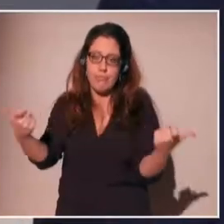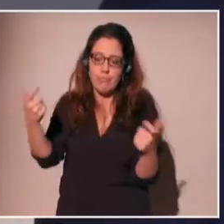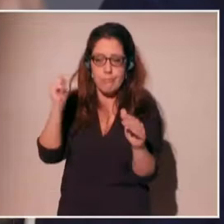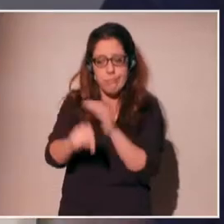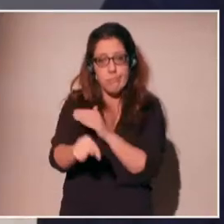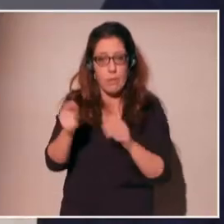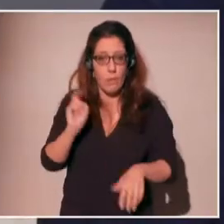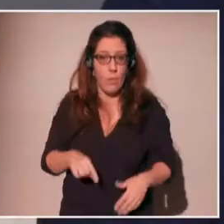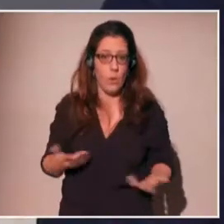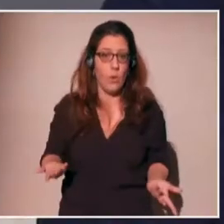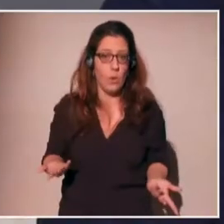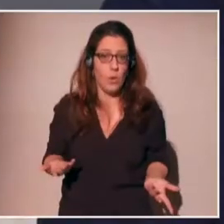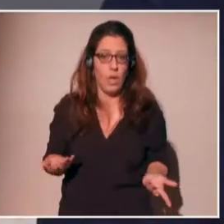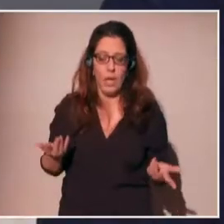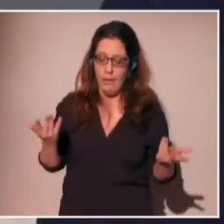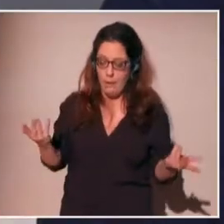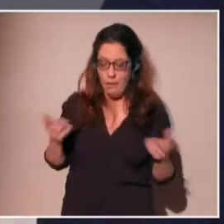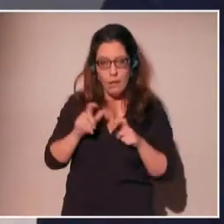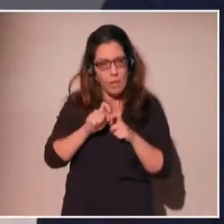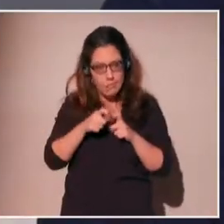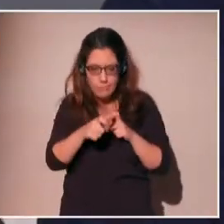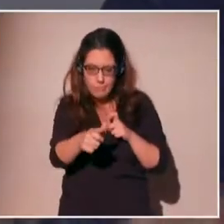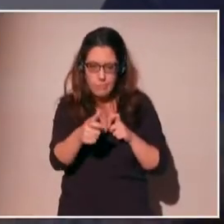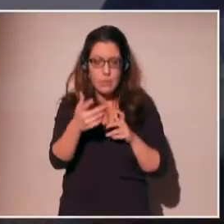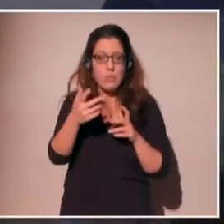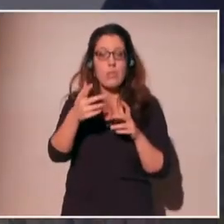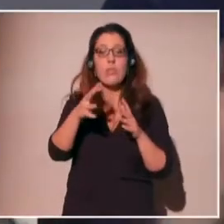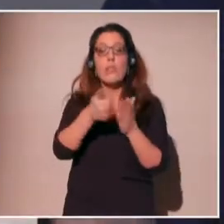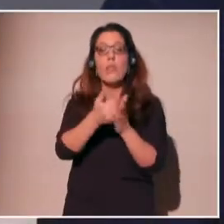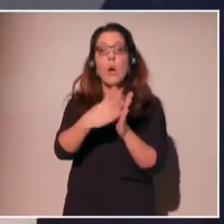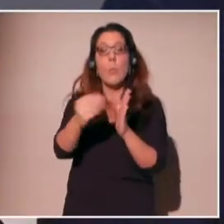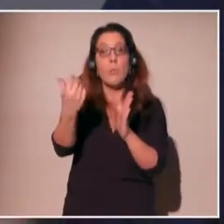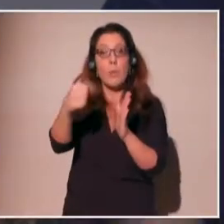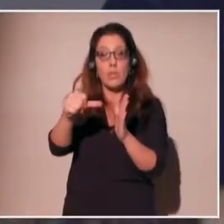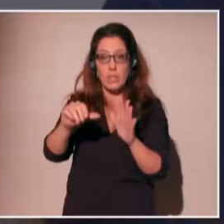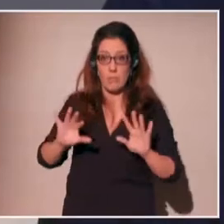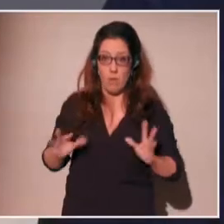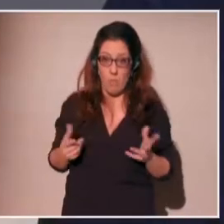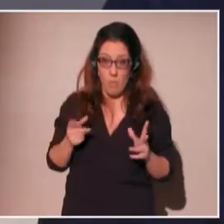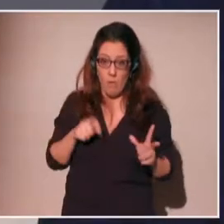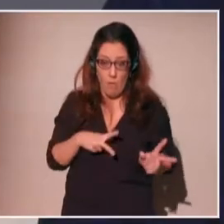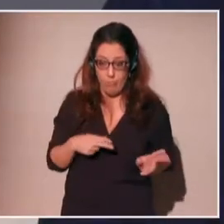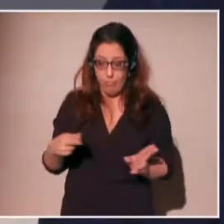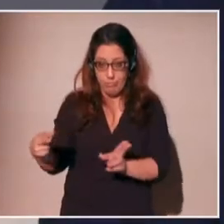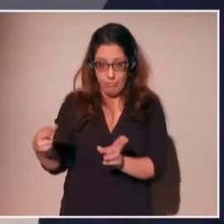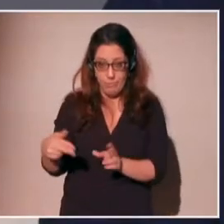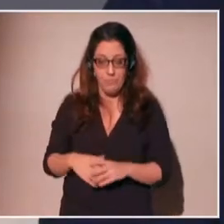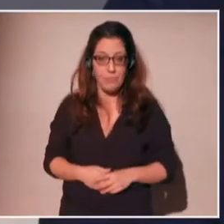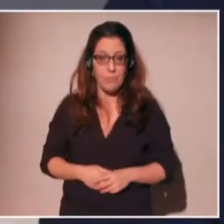your brain to this virtual prototype, you have to pass through a long, long, long series of steps